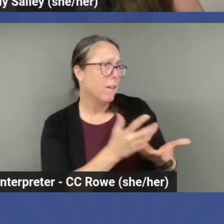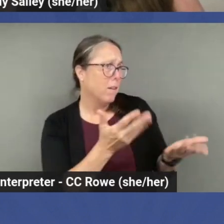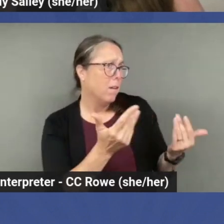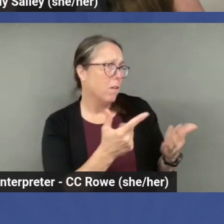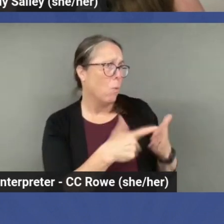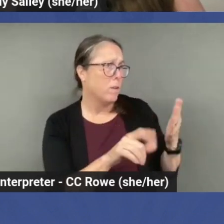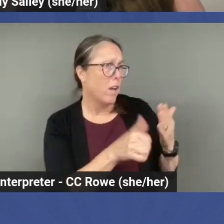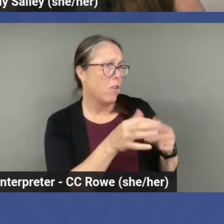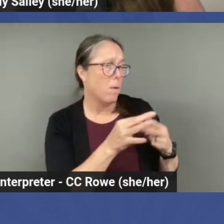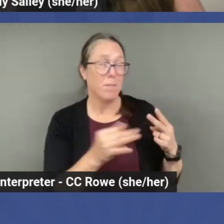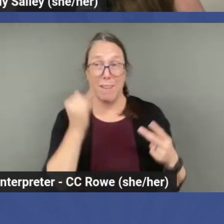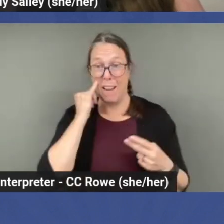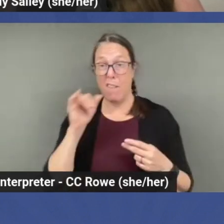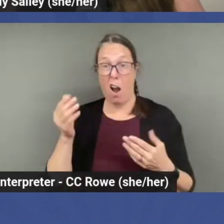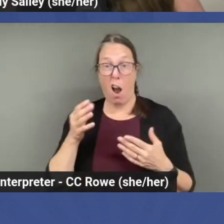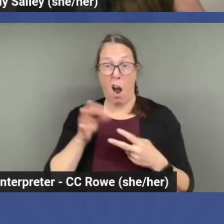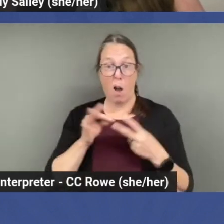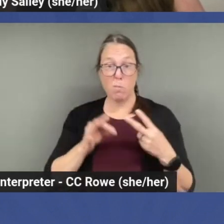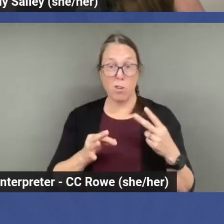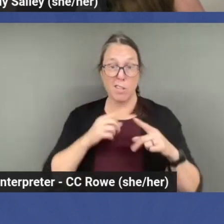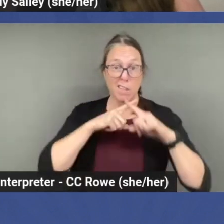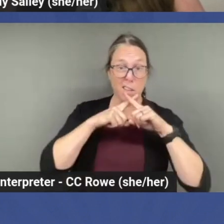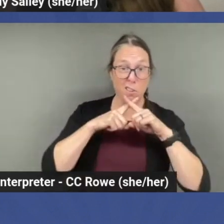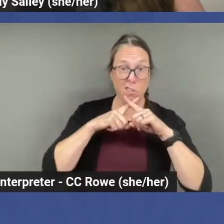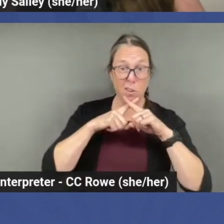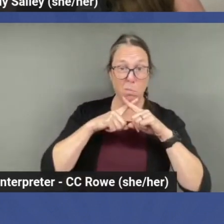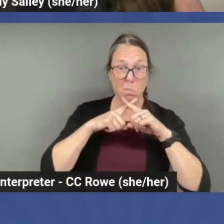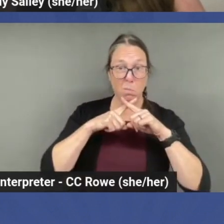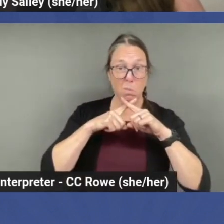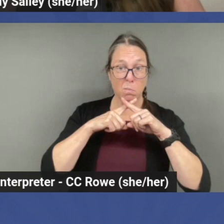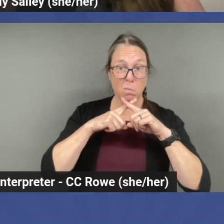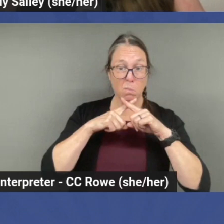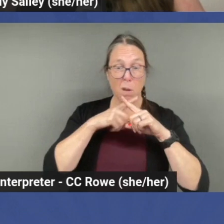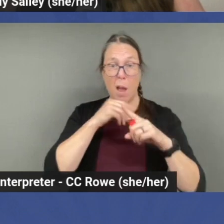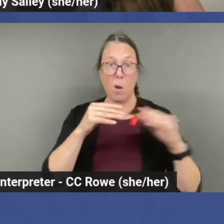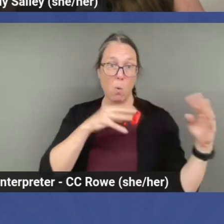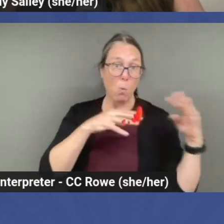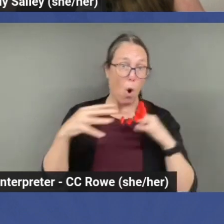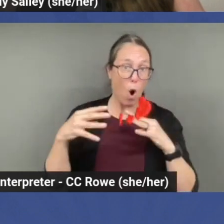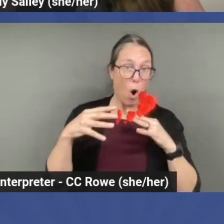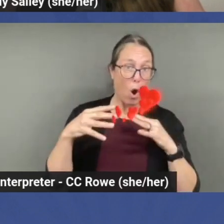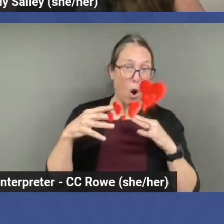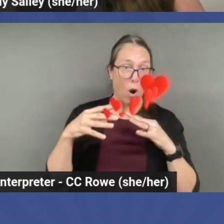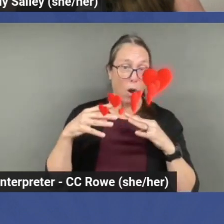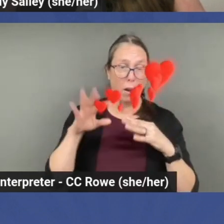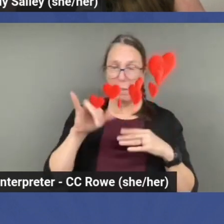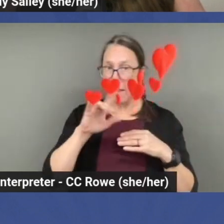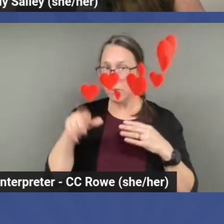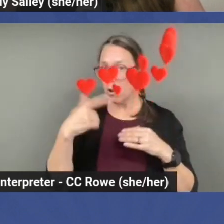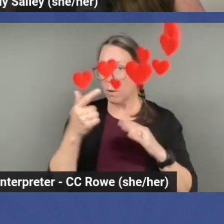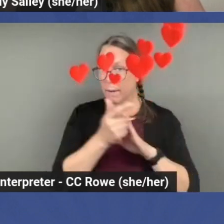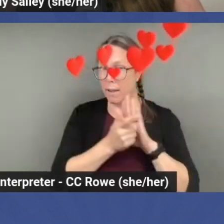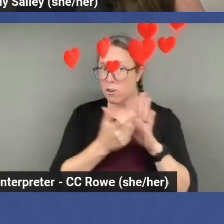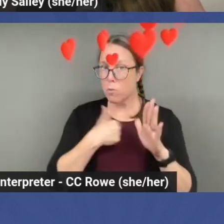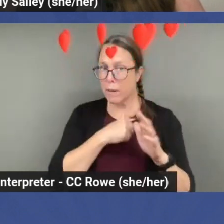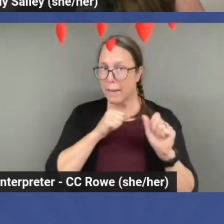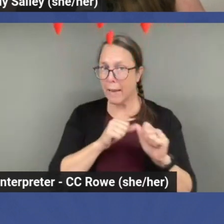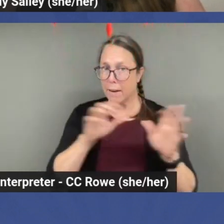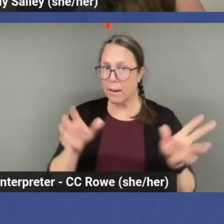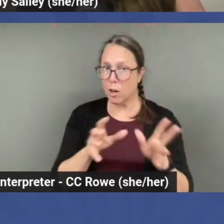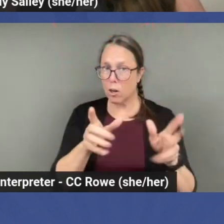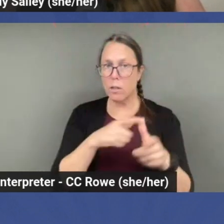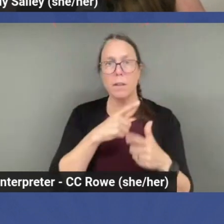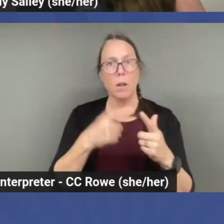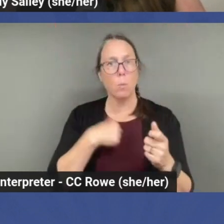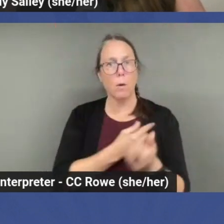the only options on the table are censorship and endless war, and that's the only legislation we can push, then we are fundamentally